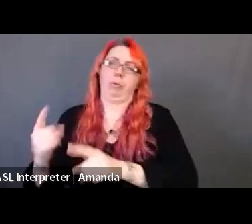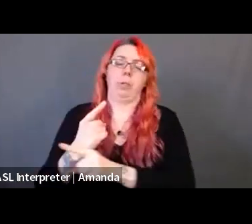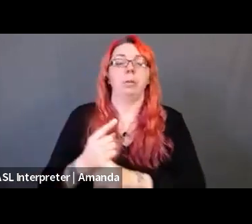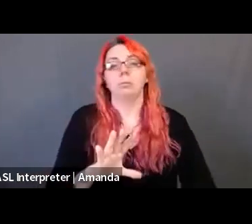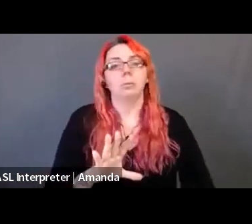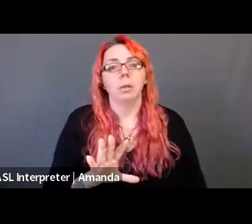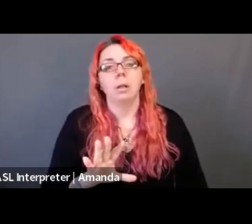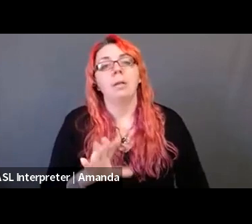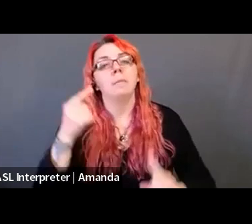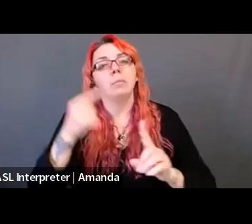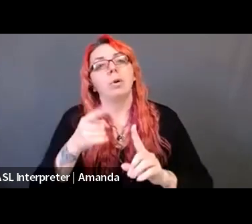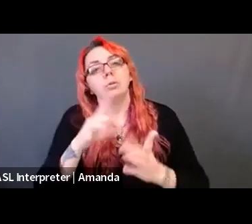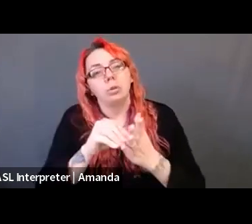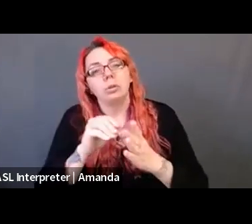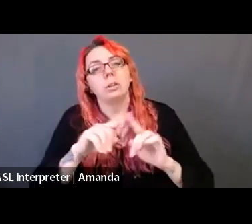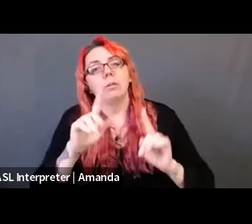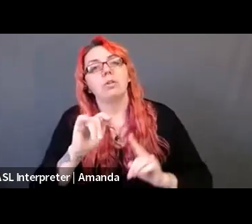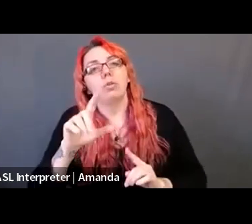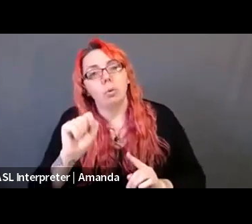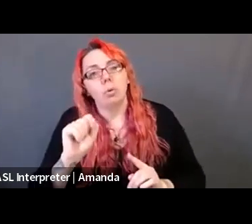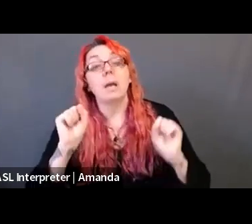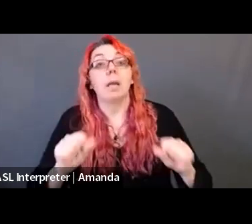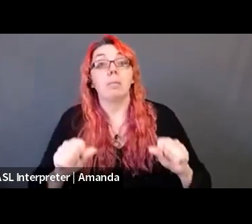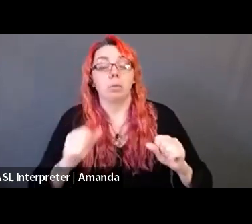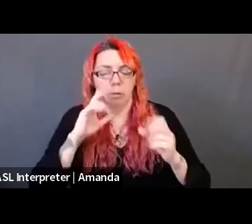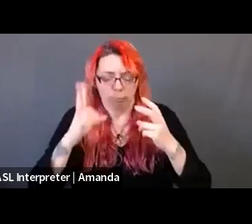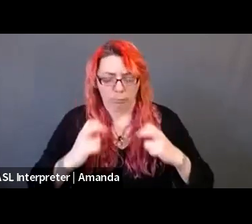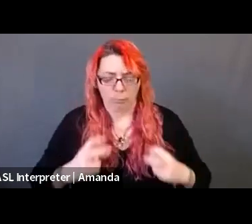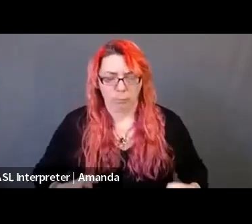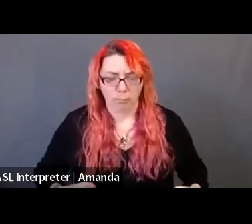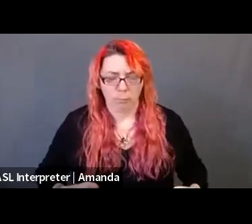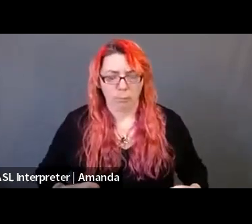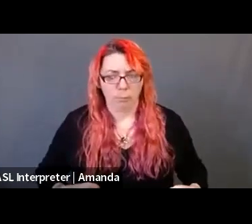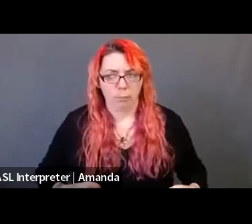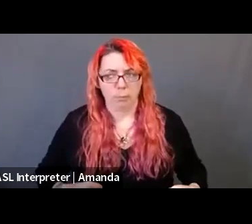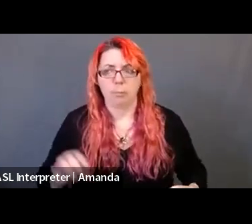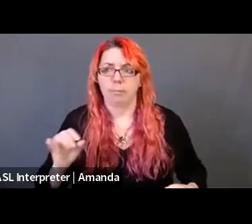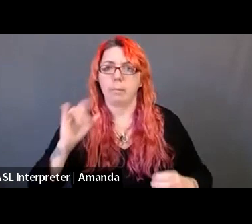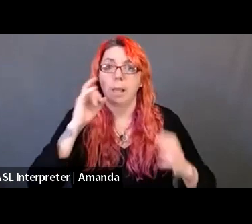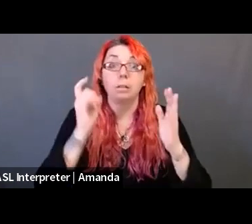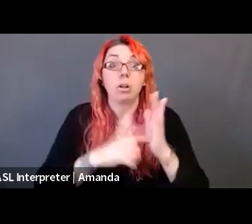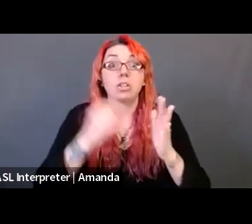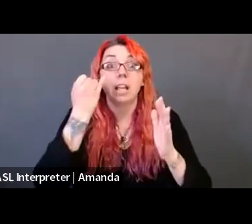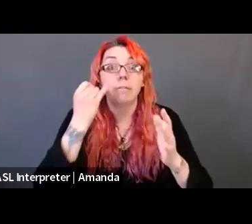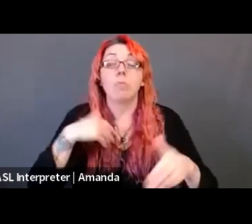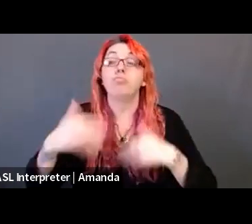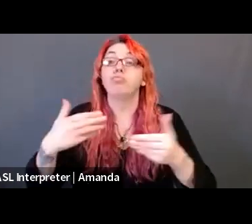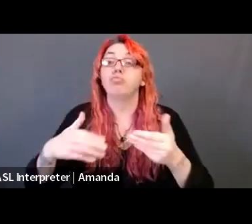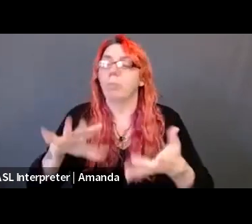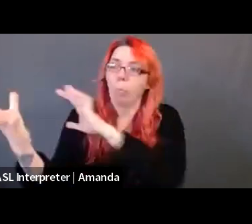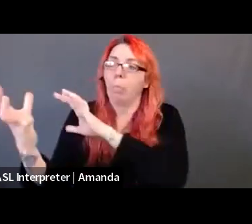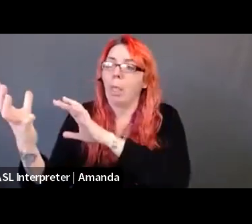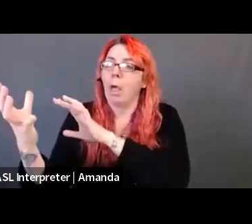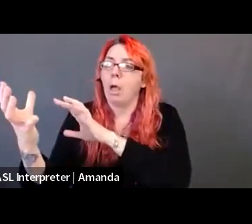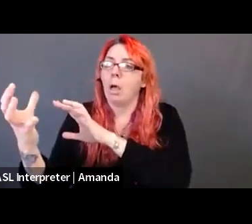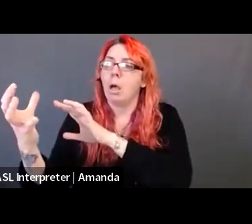we keep moving, and being able to self-reflect and learn as we move on, and acknowledge in the moments when something has gone off the rails to actually check in